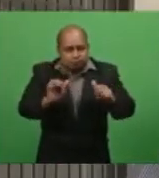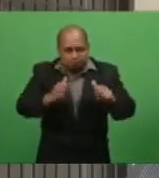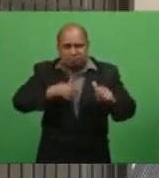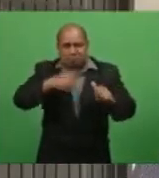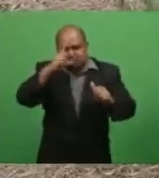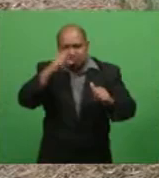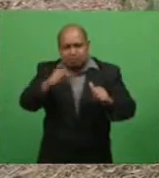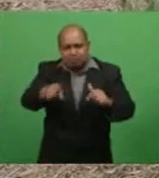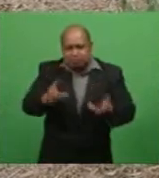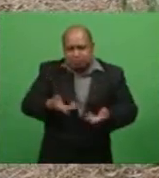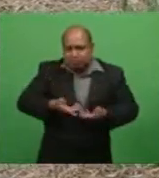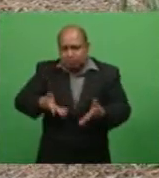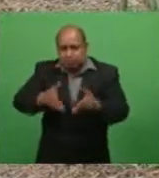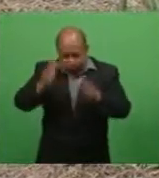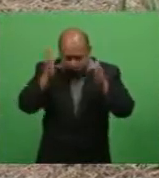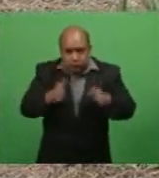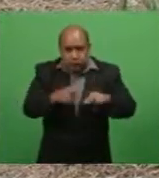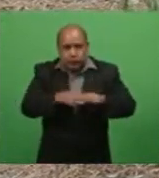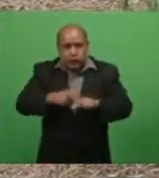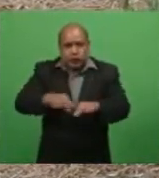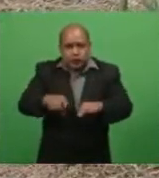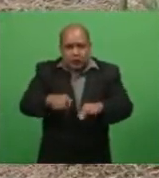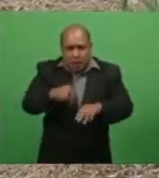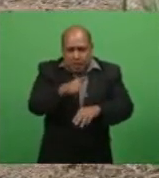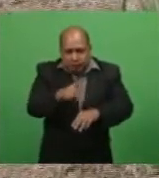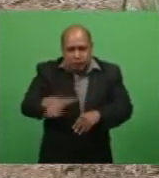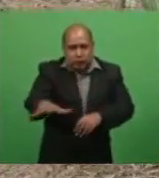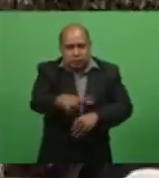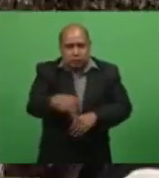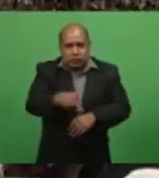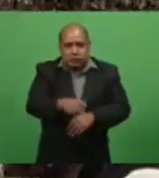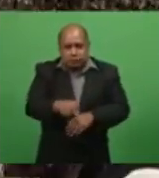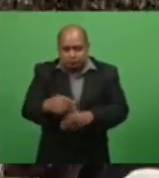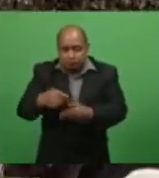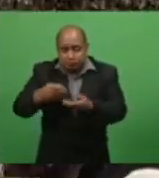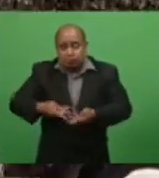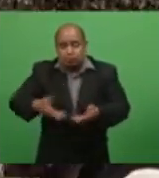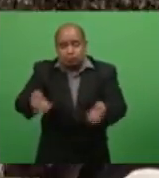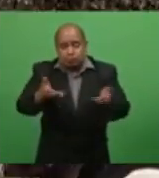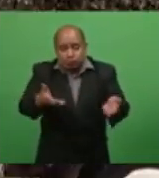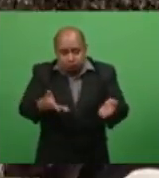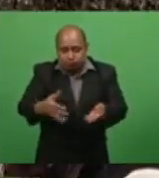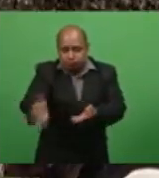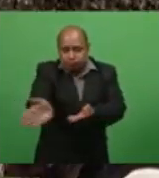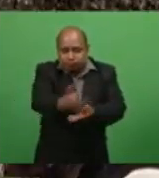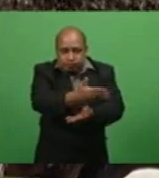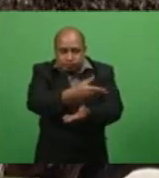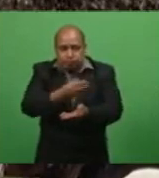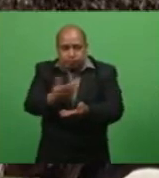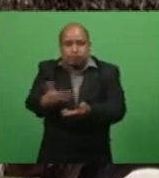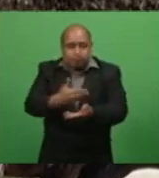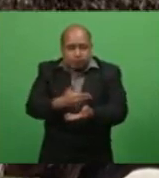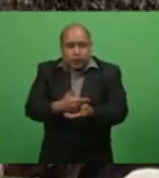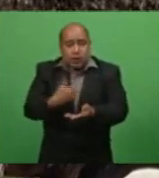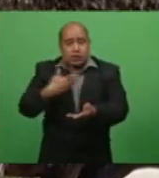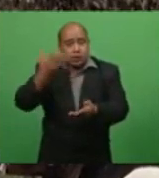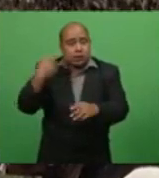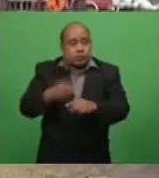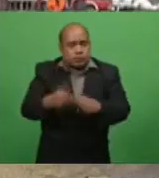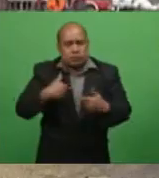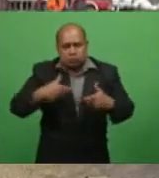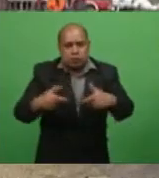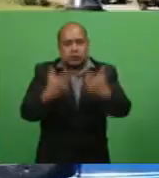Pacific Islands. With harvesting scheduled to begin next month, Permanent Secretary for Sugar Yogesh Karan is challenging growers to give their